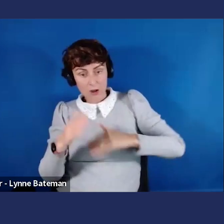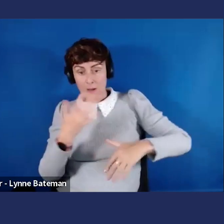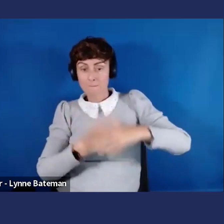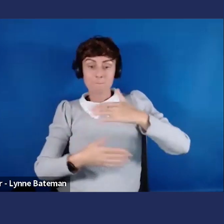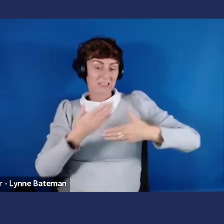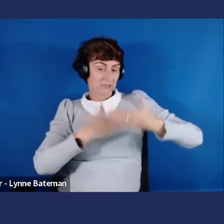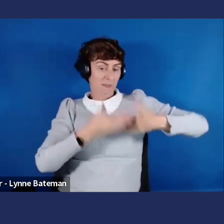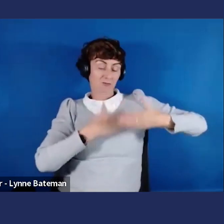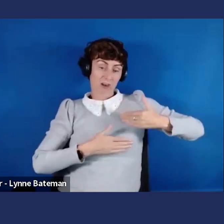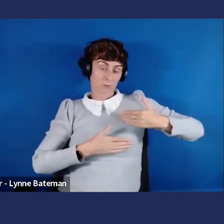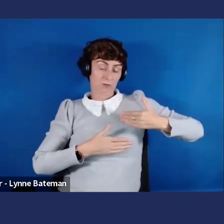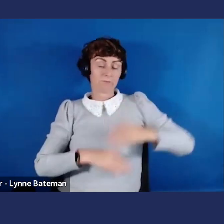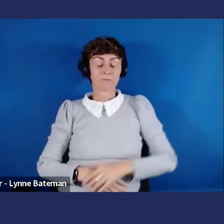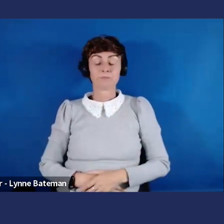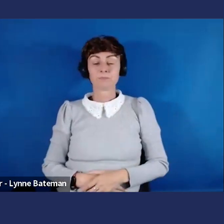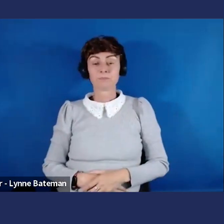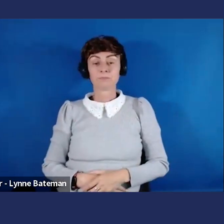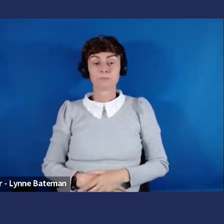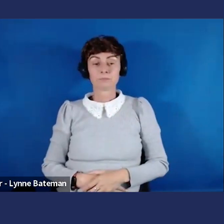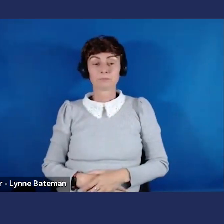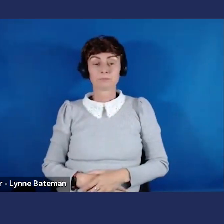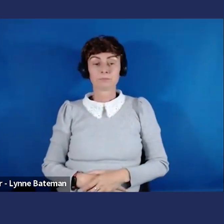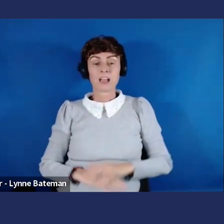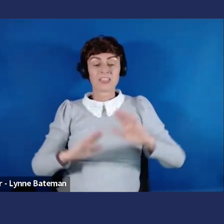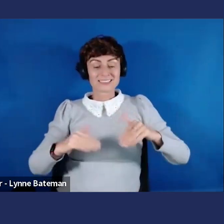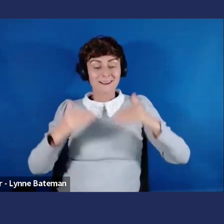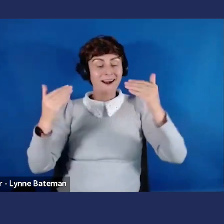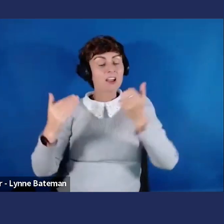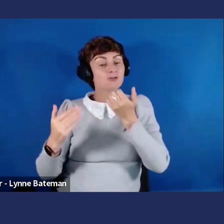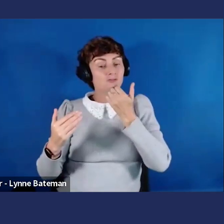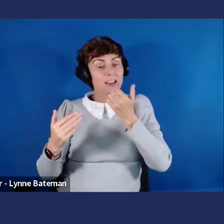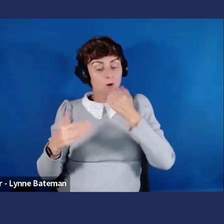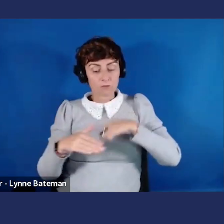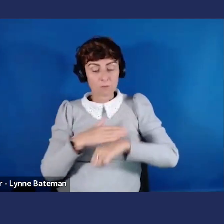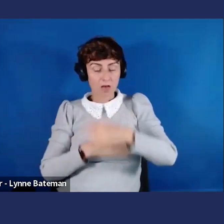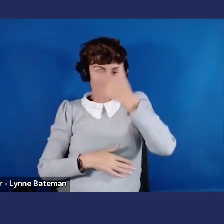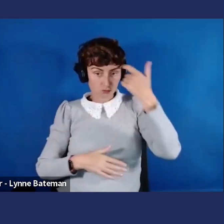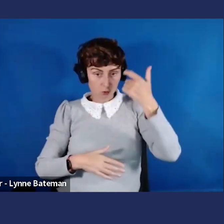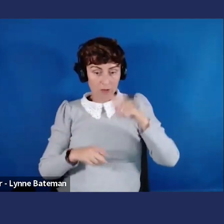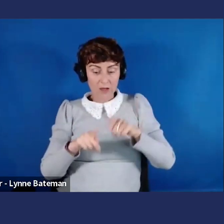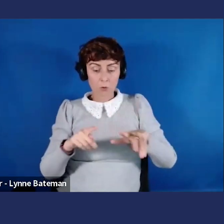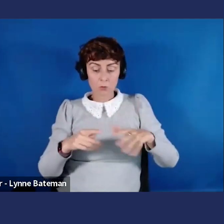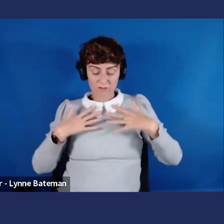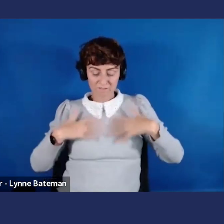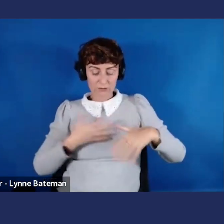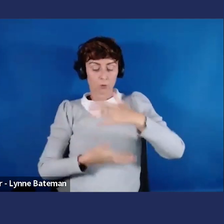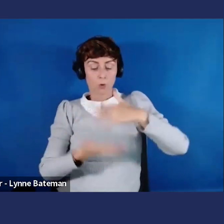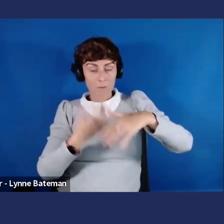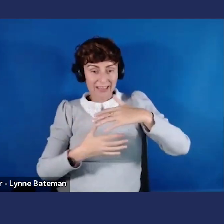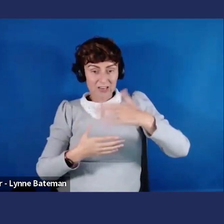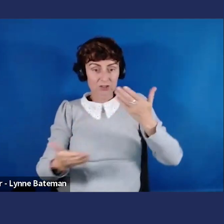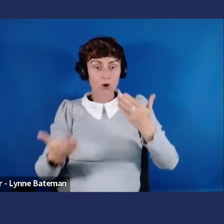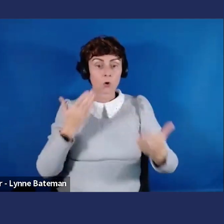ethnic minority of heritages. There's a higher rate of birth trauma and complications in this patient population compared to white